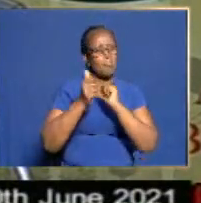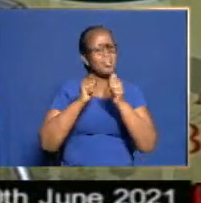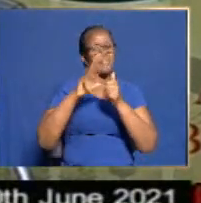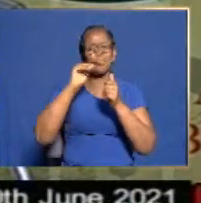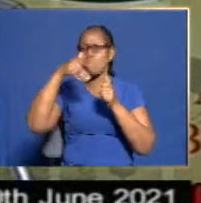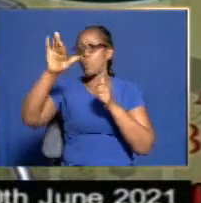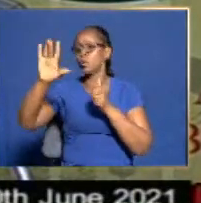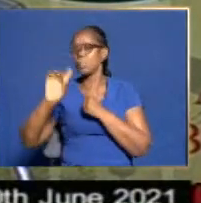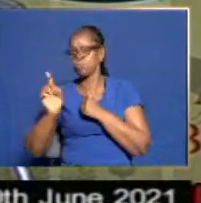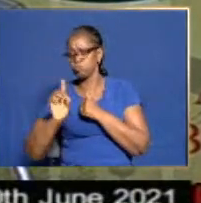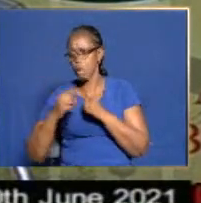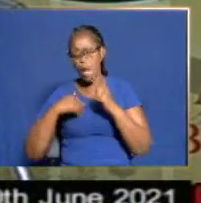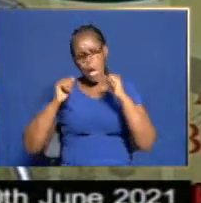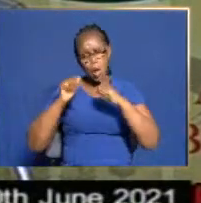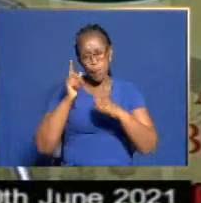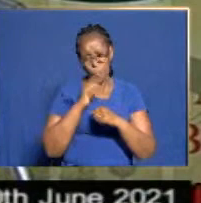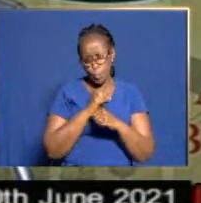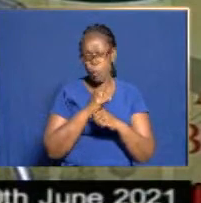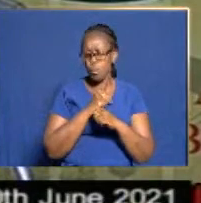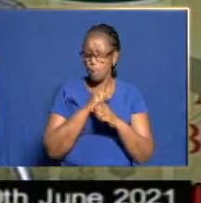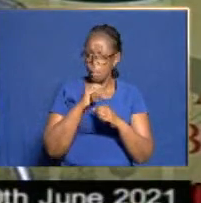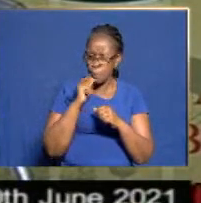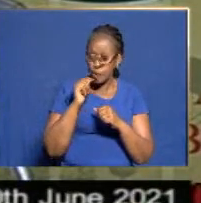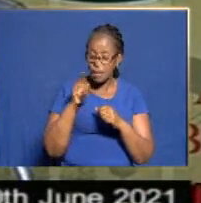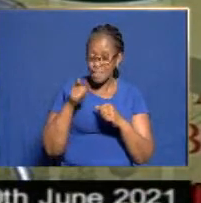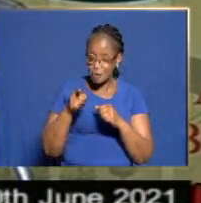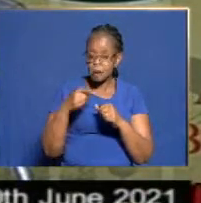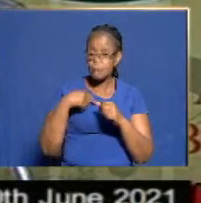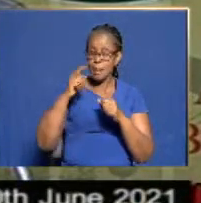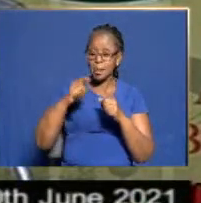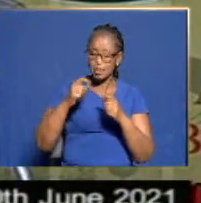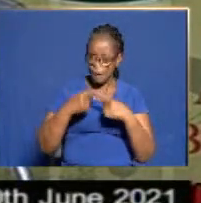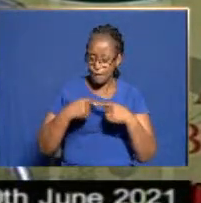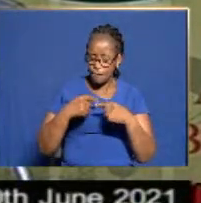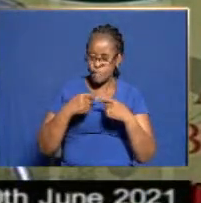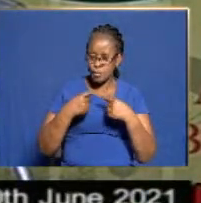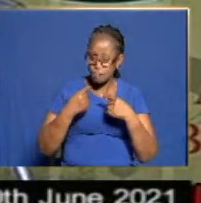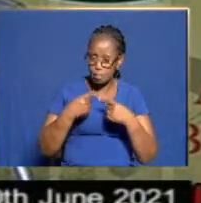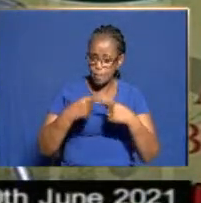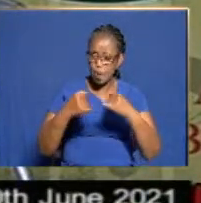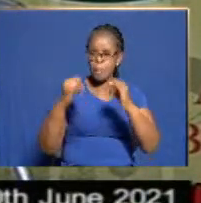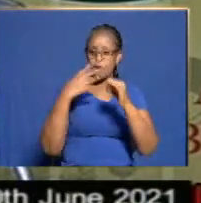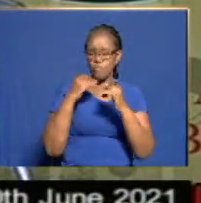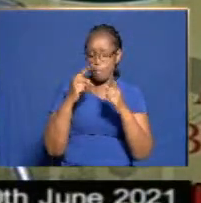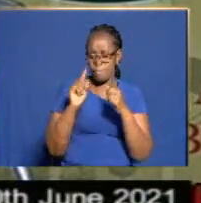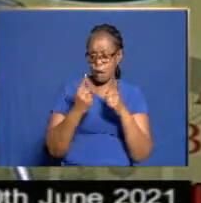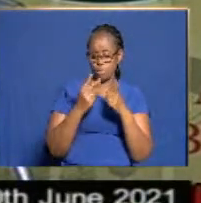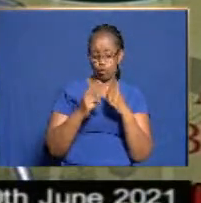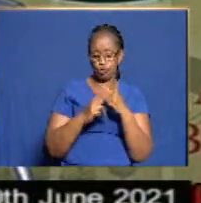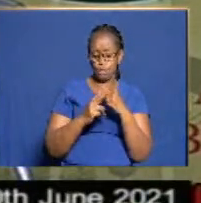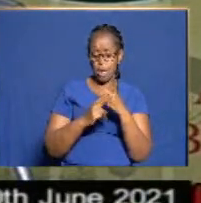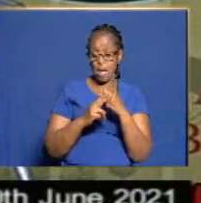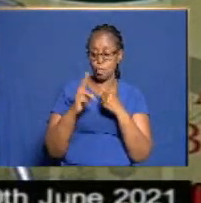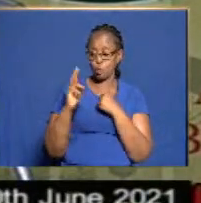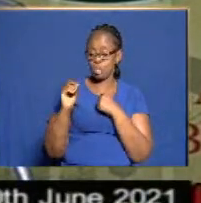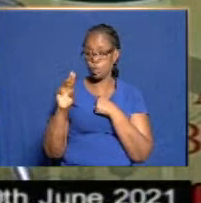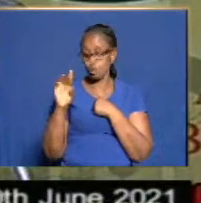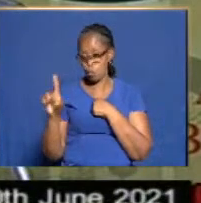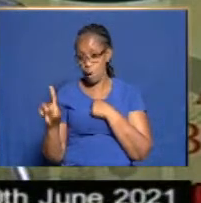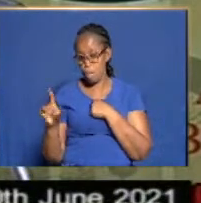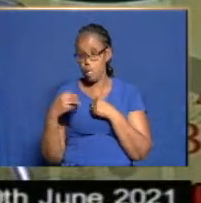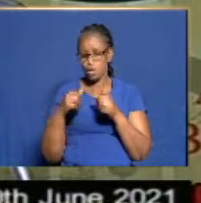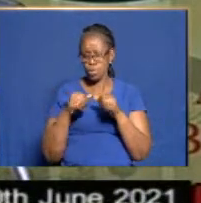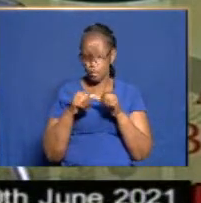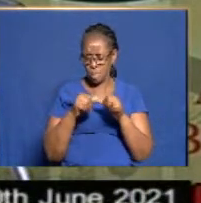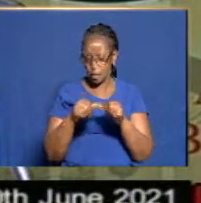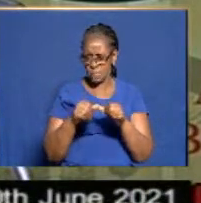measures under customs shall become effective from 1st July 2021. Mr. Speaker, to sustain the fight